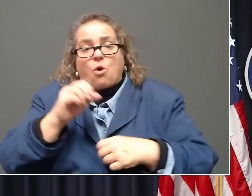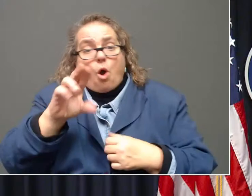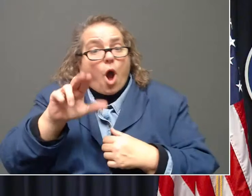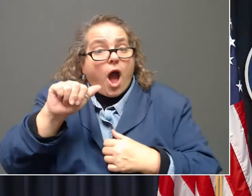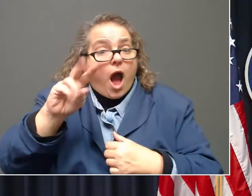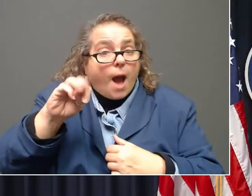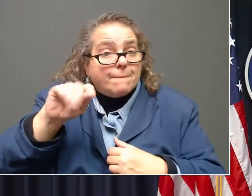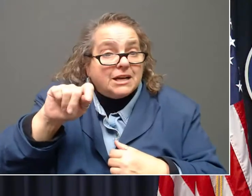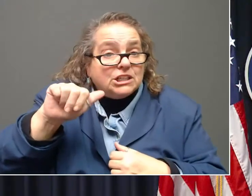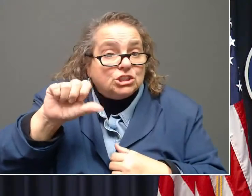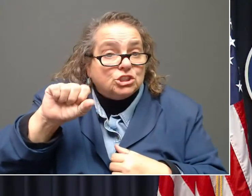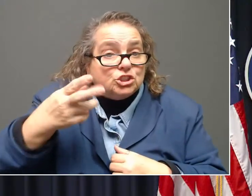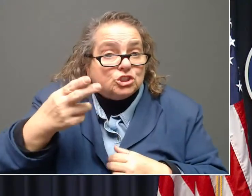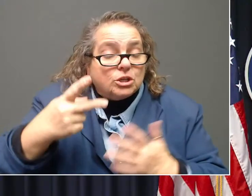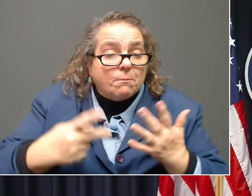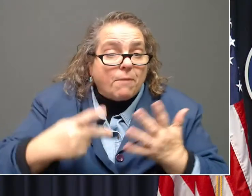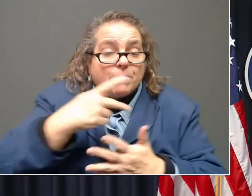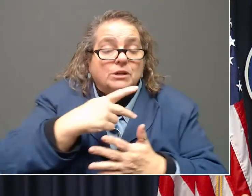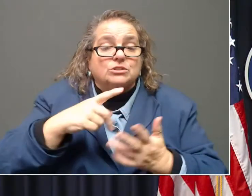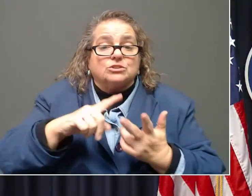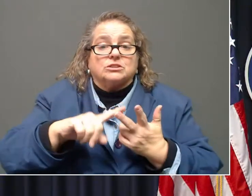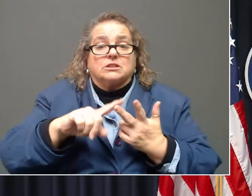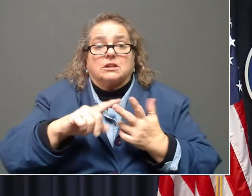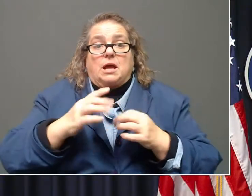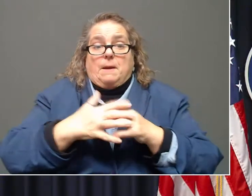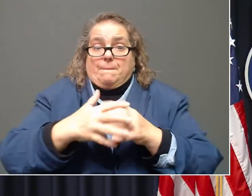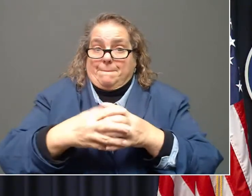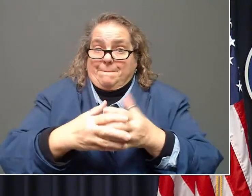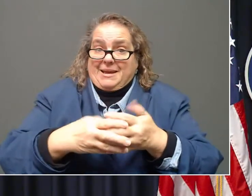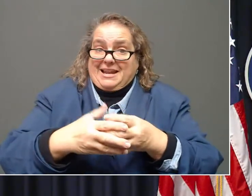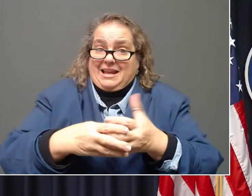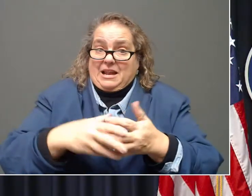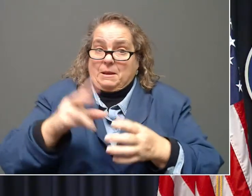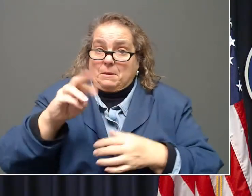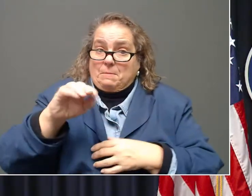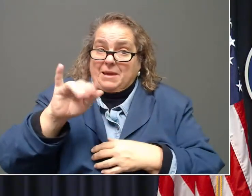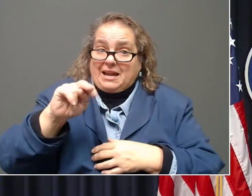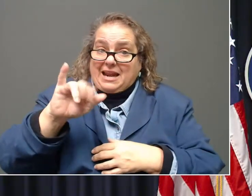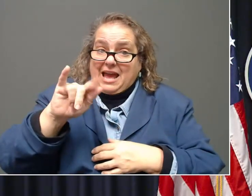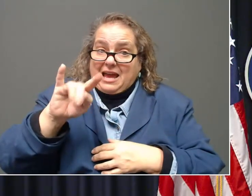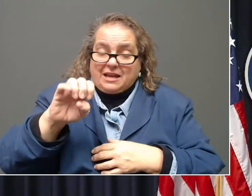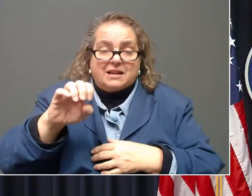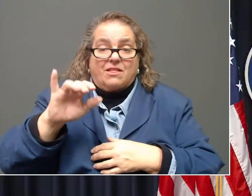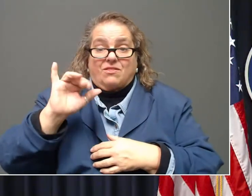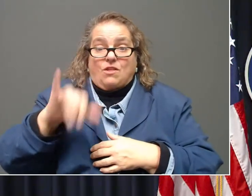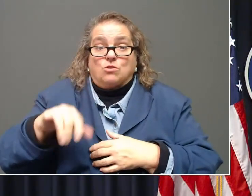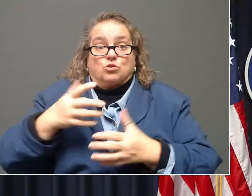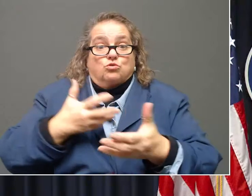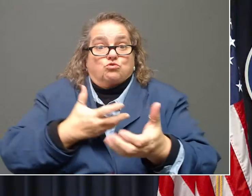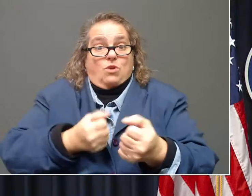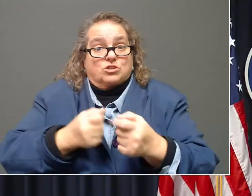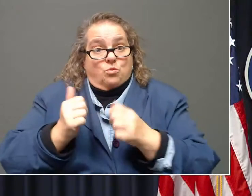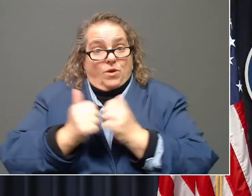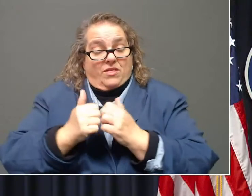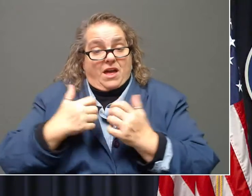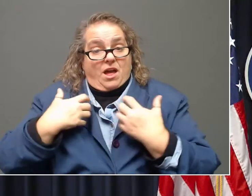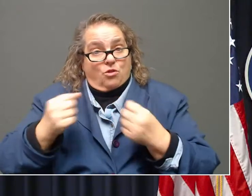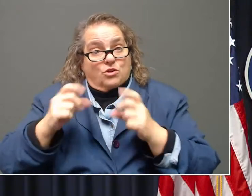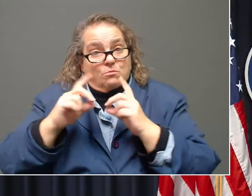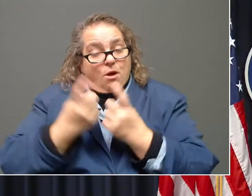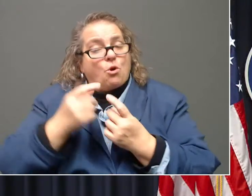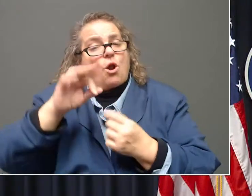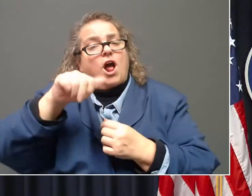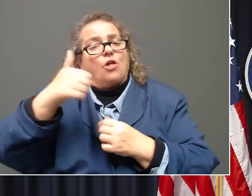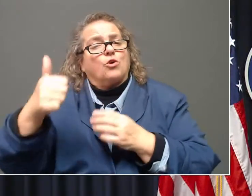populations. This is where our local groups and pharmacies and health departments are truly all-stars,